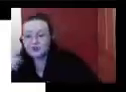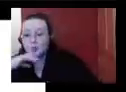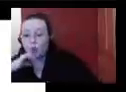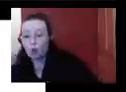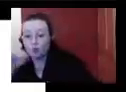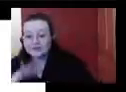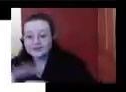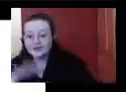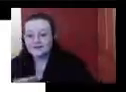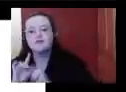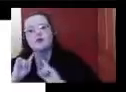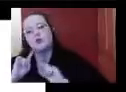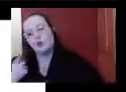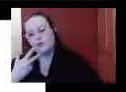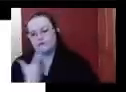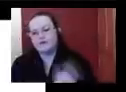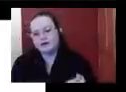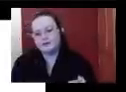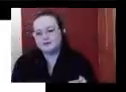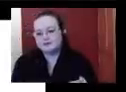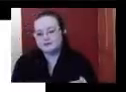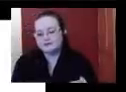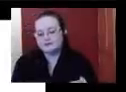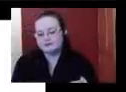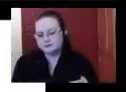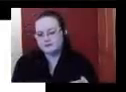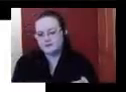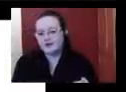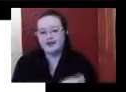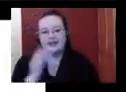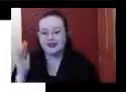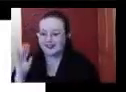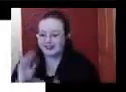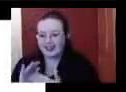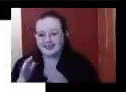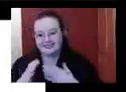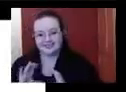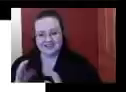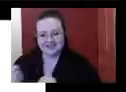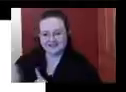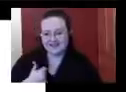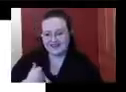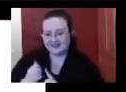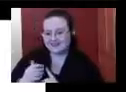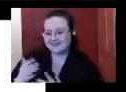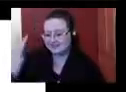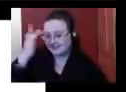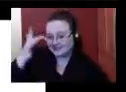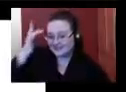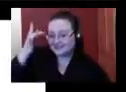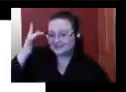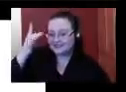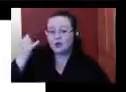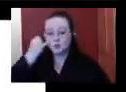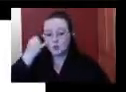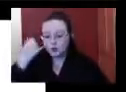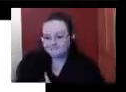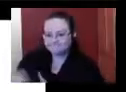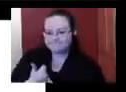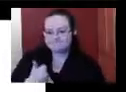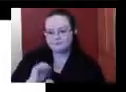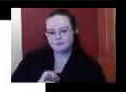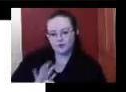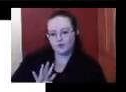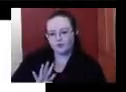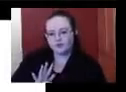vaccinated. By receiving the vaccine, you are much less likely to become sick. And if you do become sick with COVID-19, you